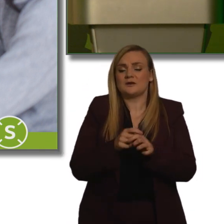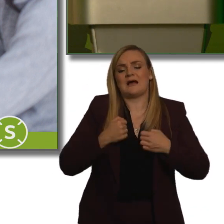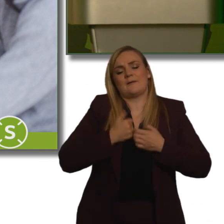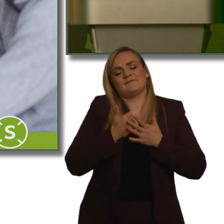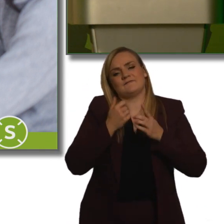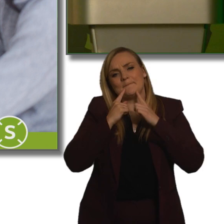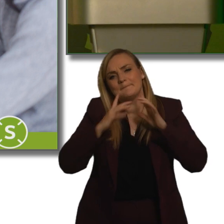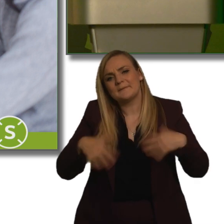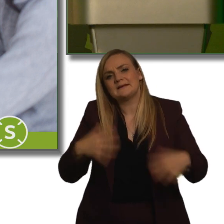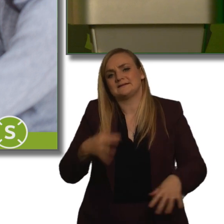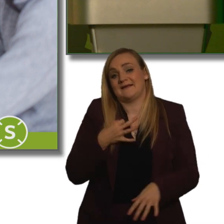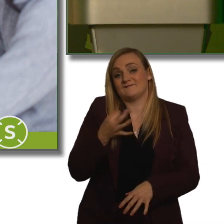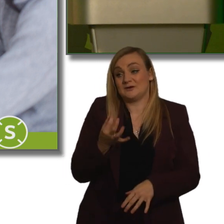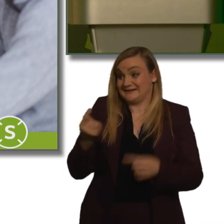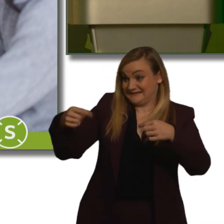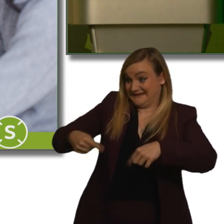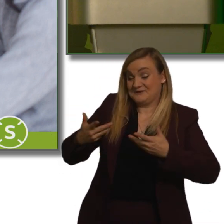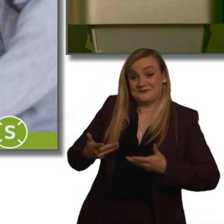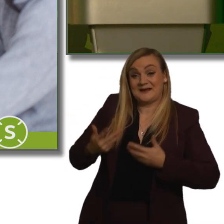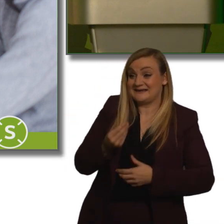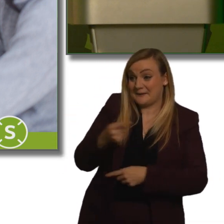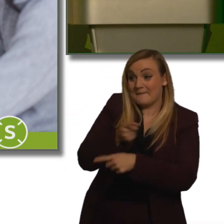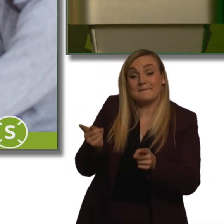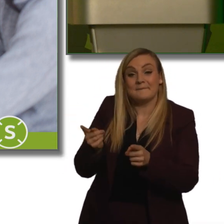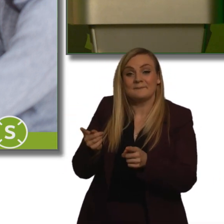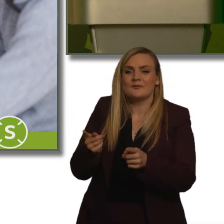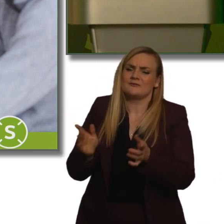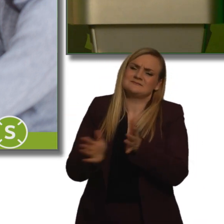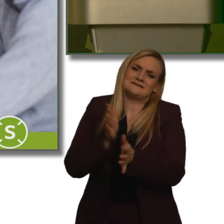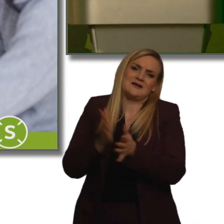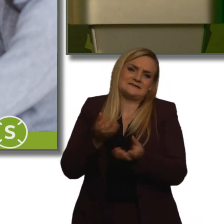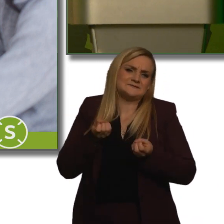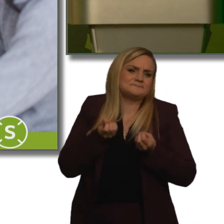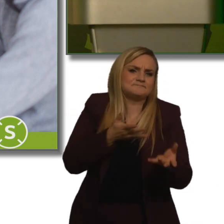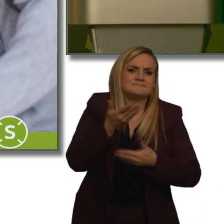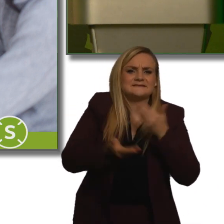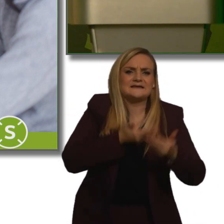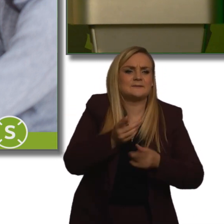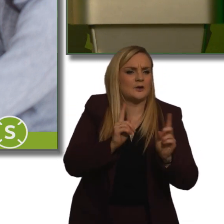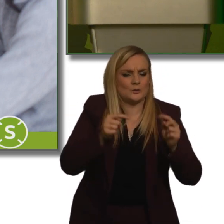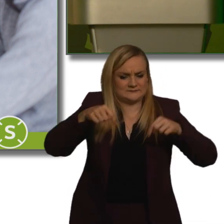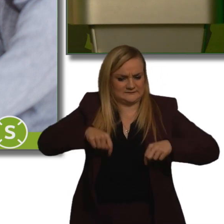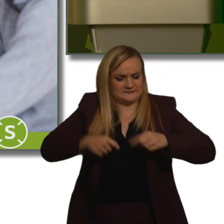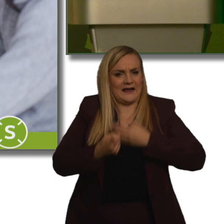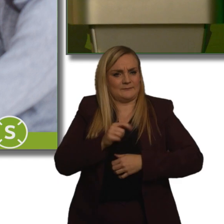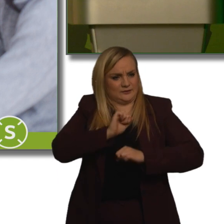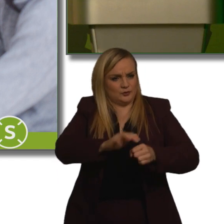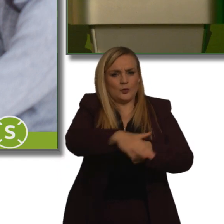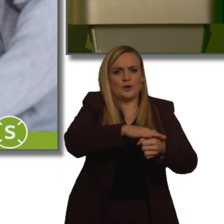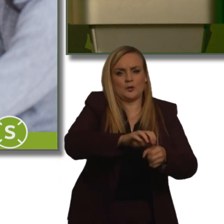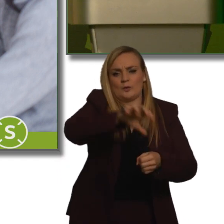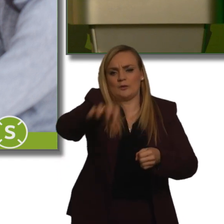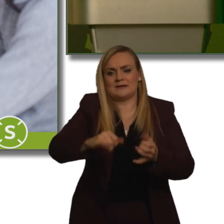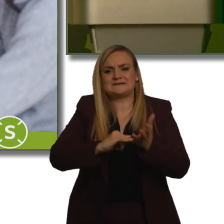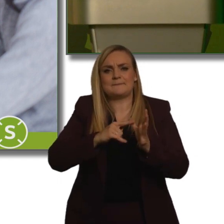some of whom have kindly joined us this evening. I'm sure they'd be delighted to tell you more about what's happening in Samaritans branches local to you, so please do